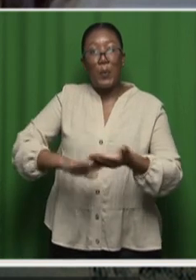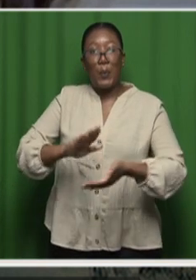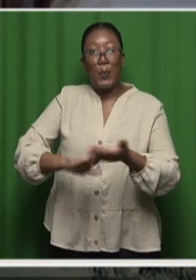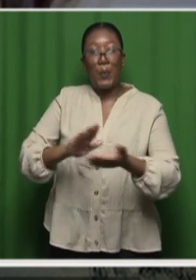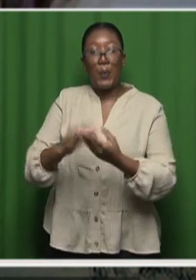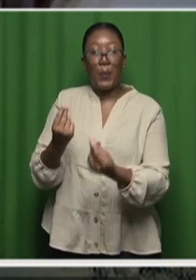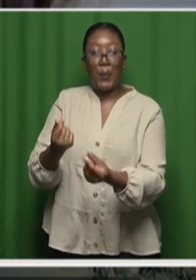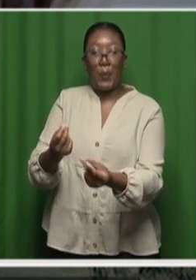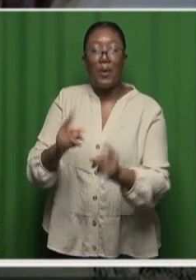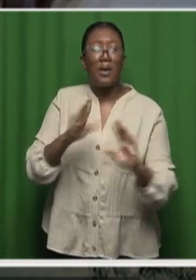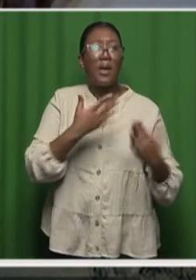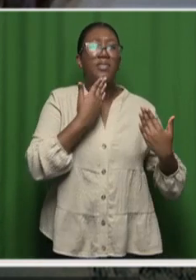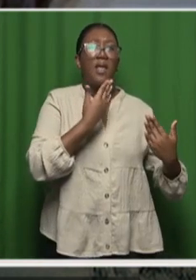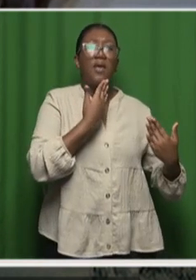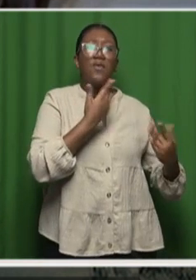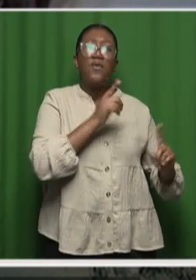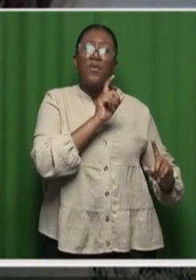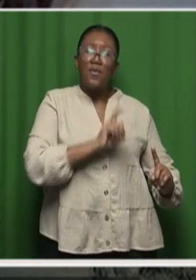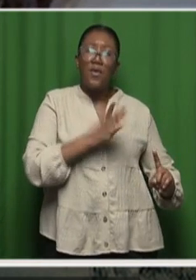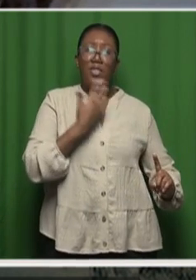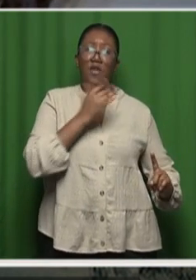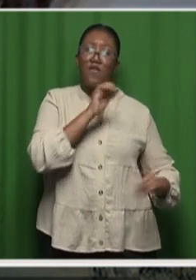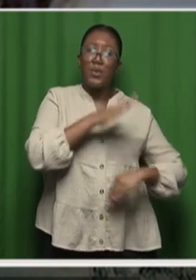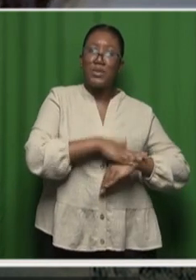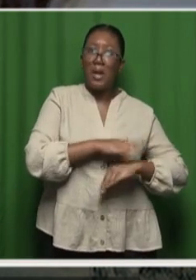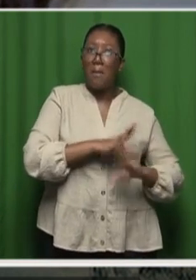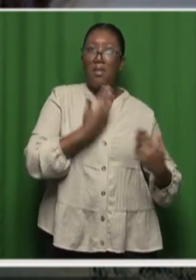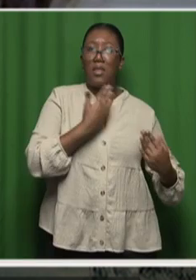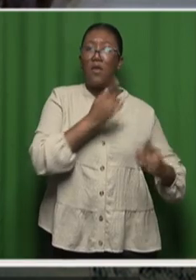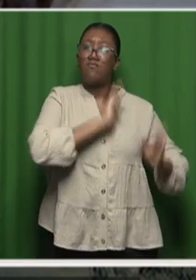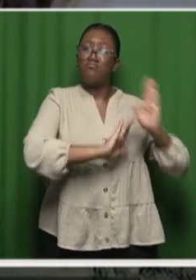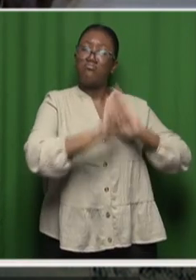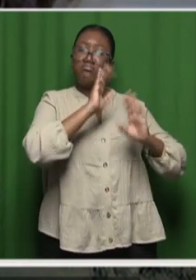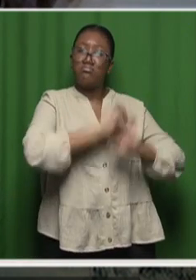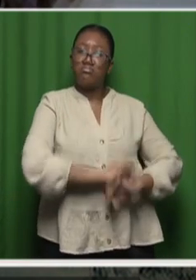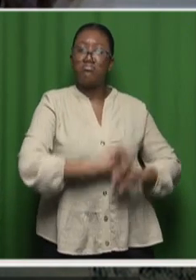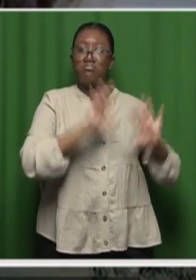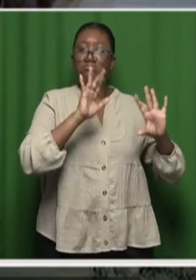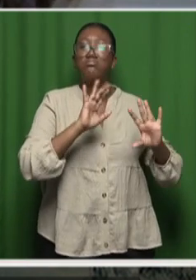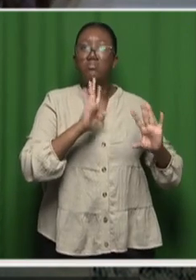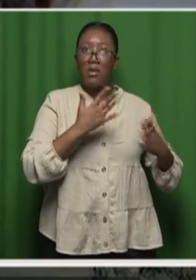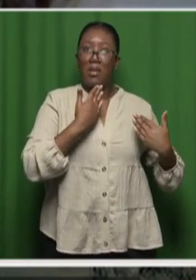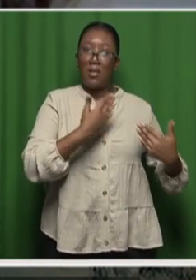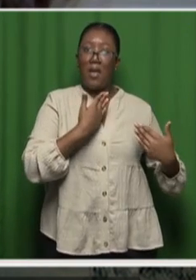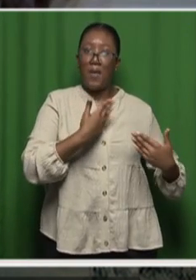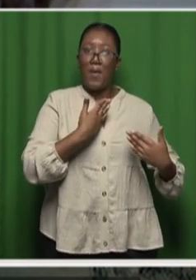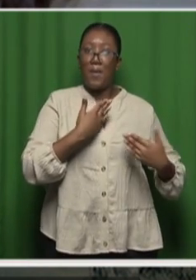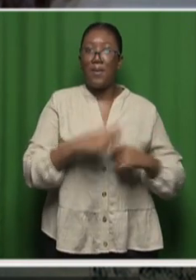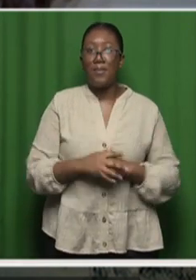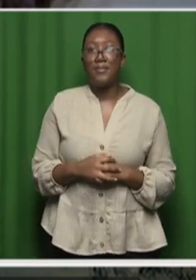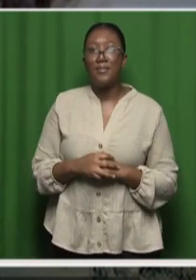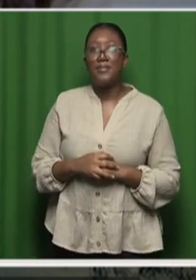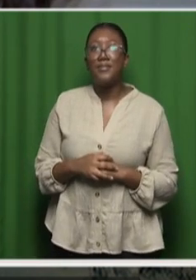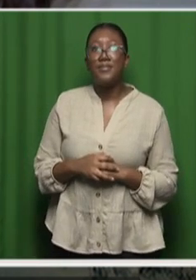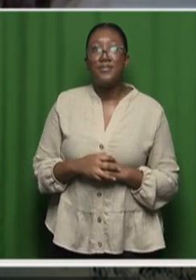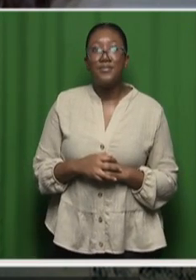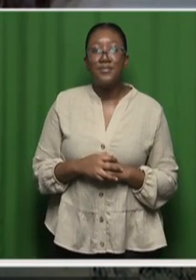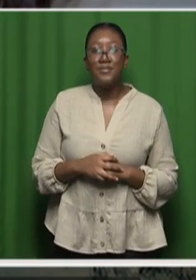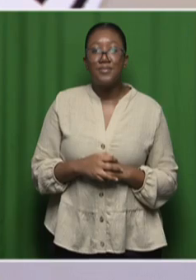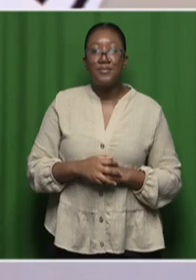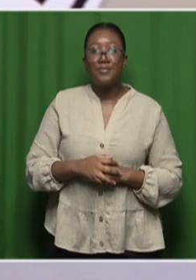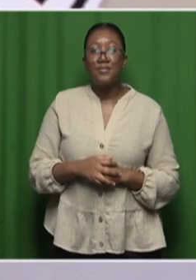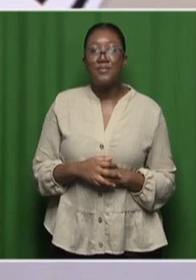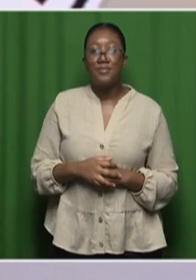Corin Kitchen, thank you. Thanks so much for giving us a better understanding of the whole issue of intellectual property. So Corin is